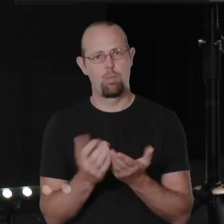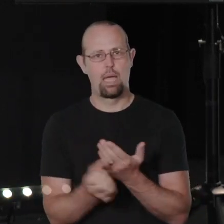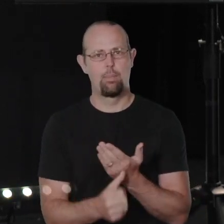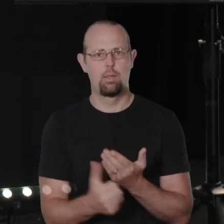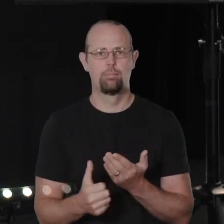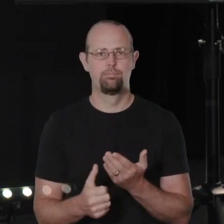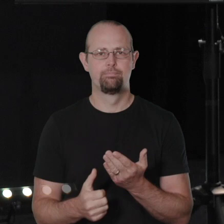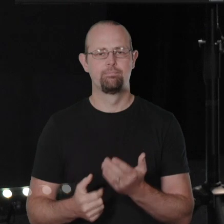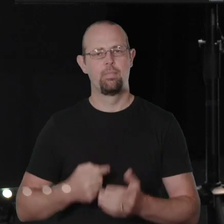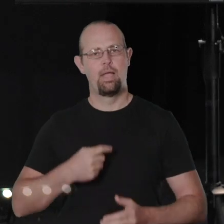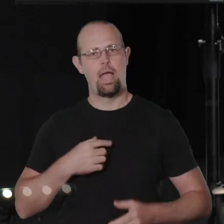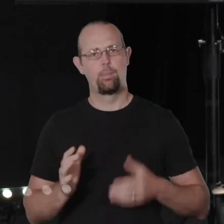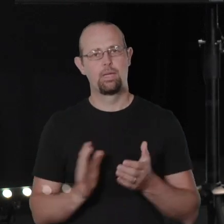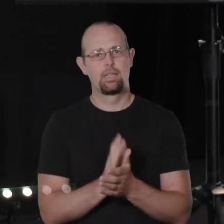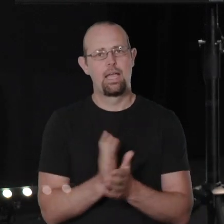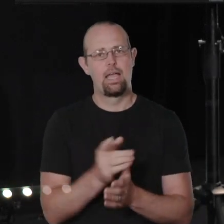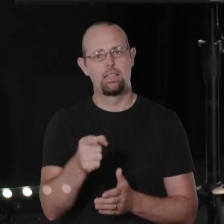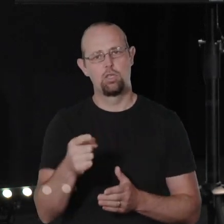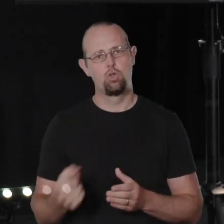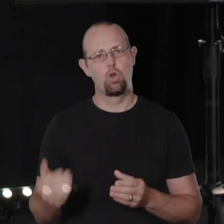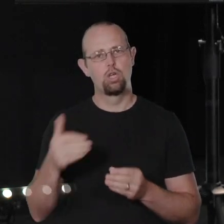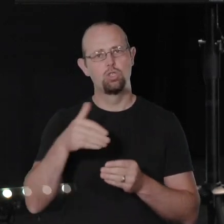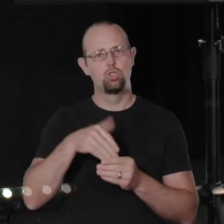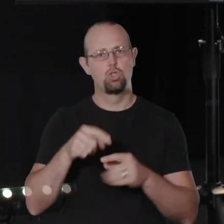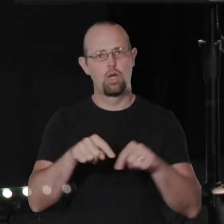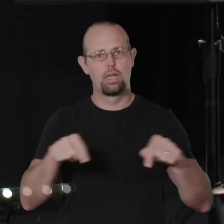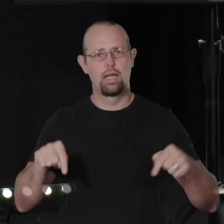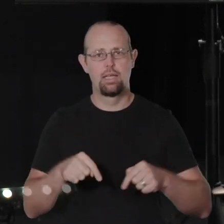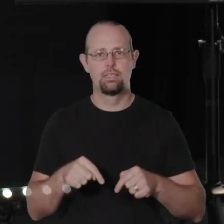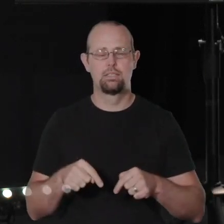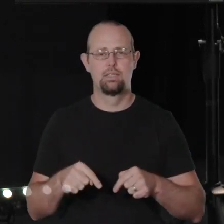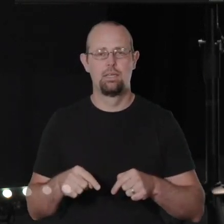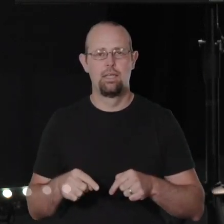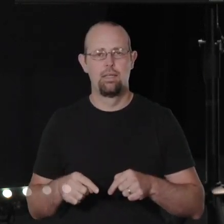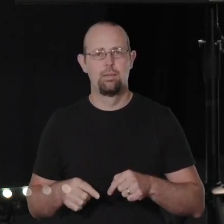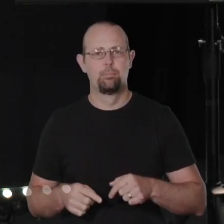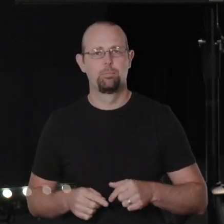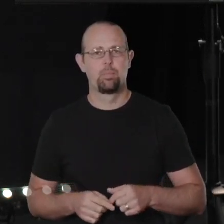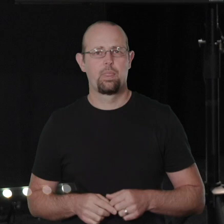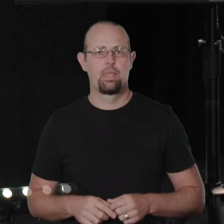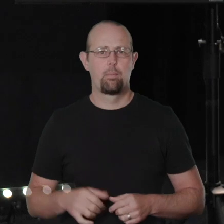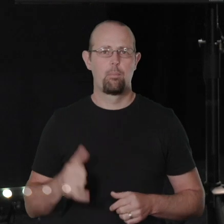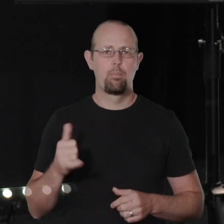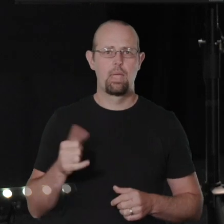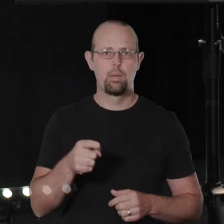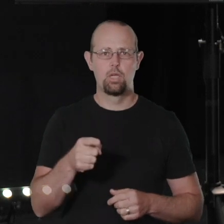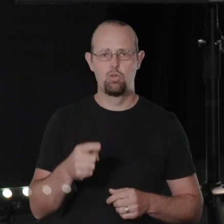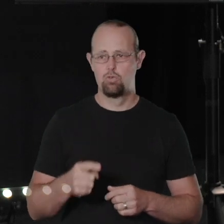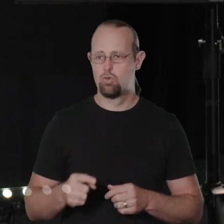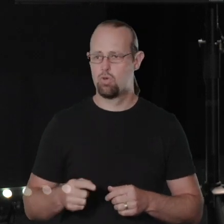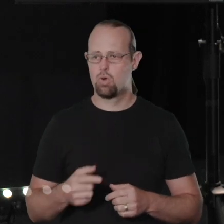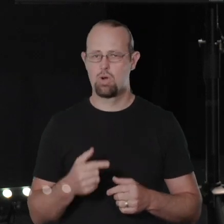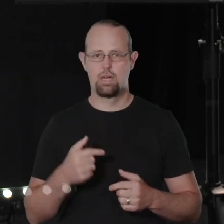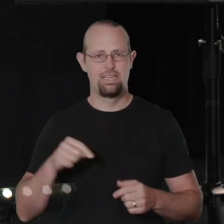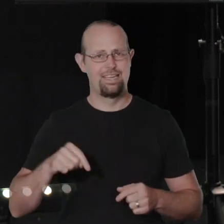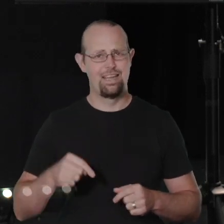I'm just glad that you're joining us. You may be a regular around here. It's brilliant to have you with us again. It could be it's your very first time.